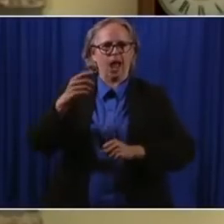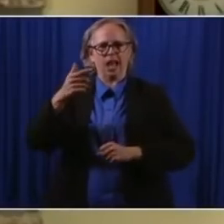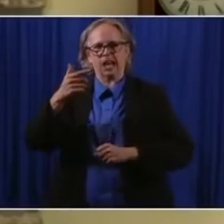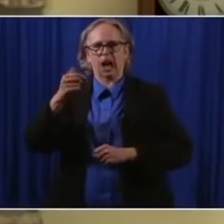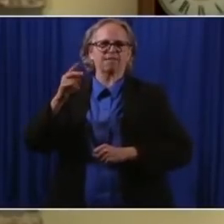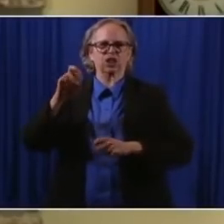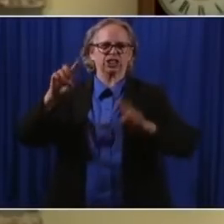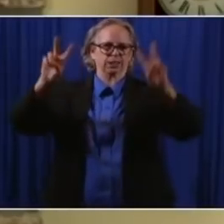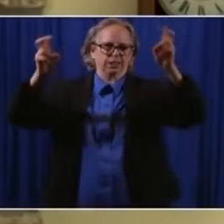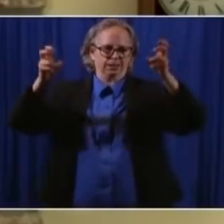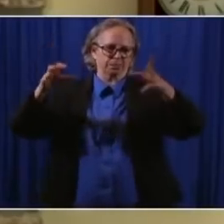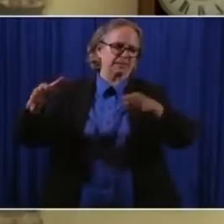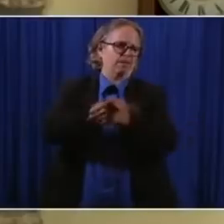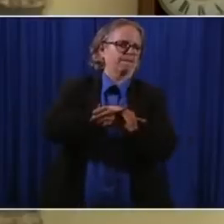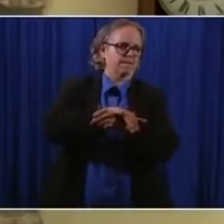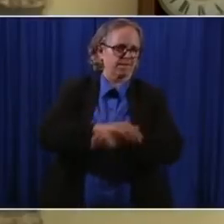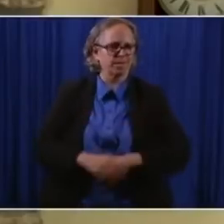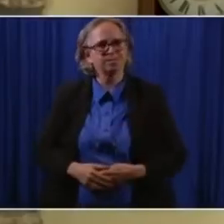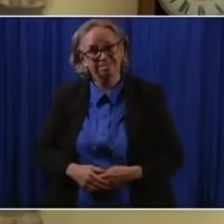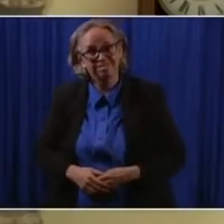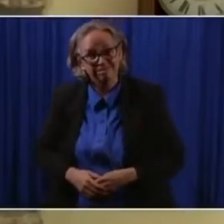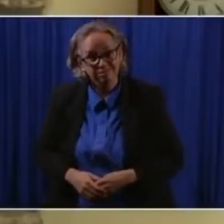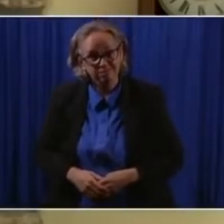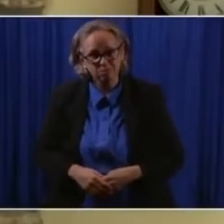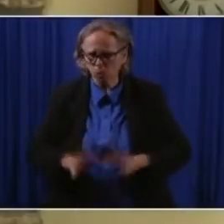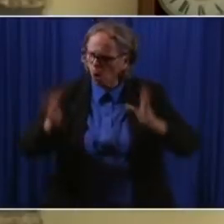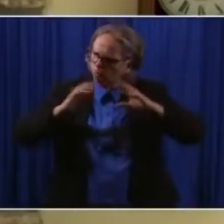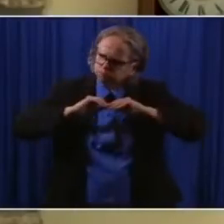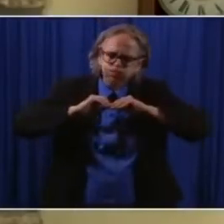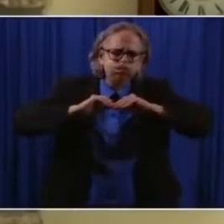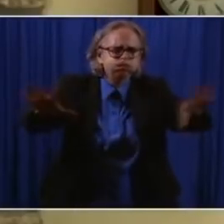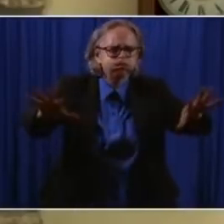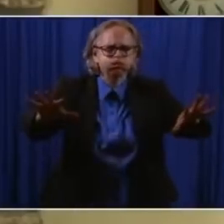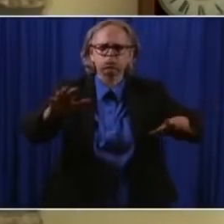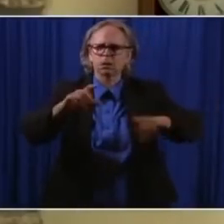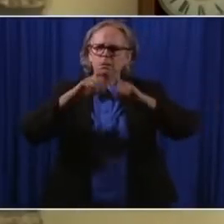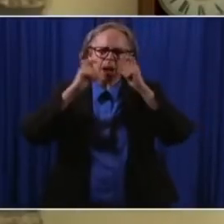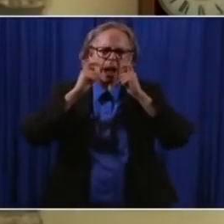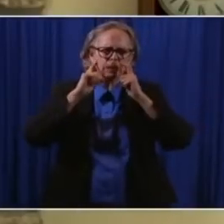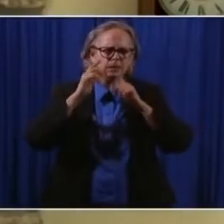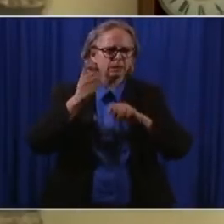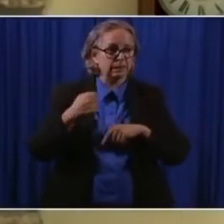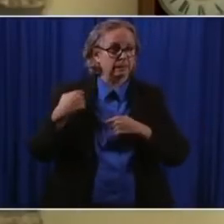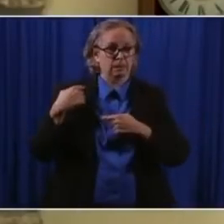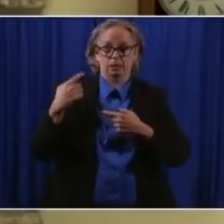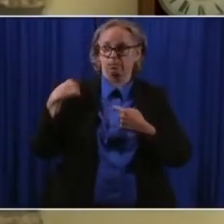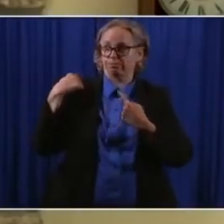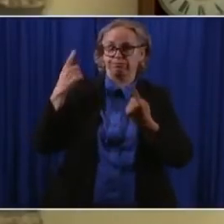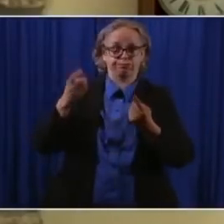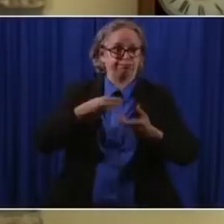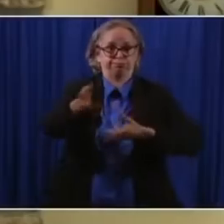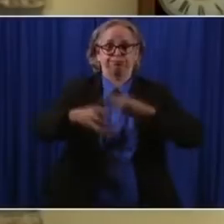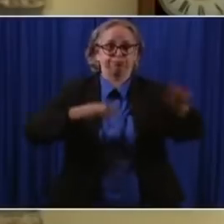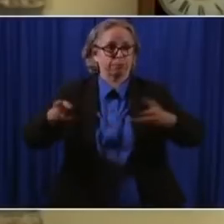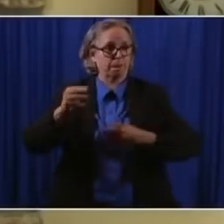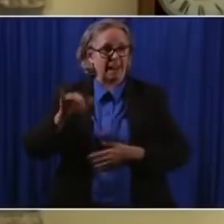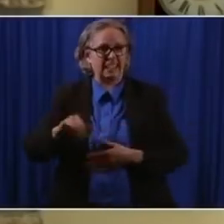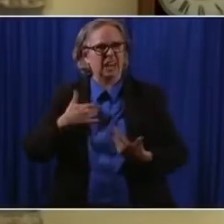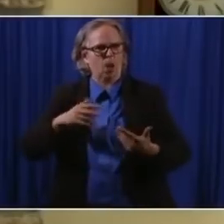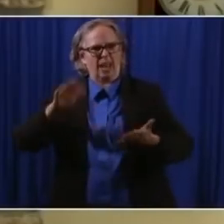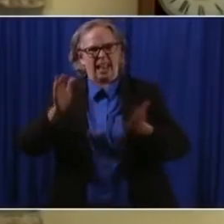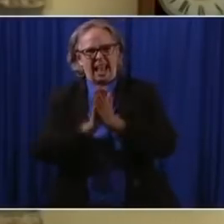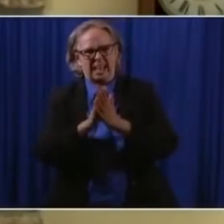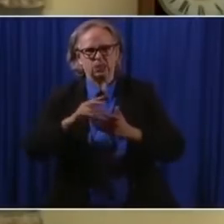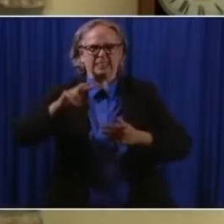to 197,000 employers and their workforce since May. So this would be a second round that would consist